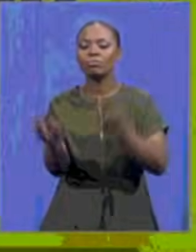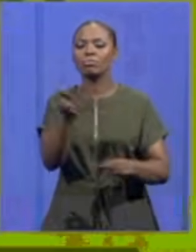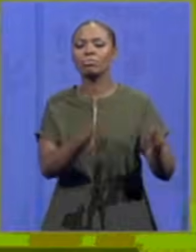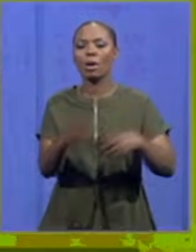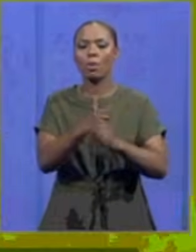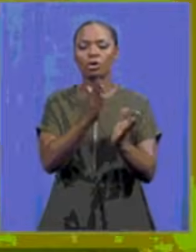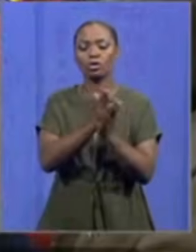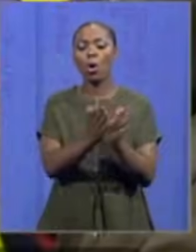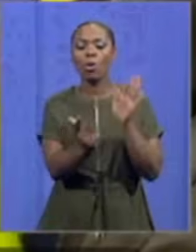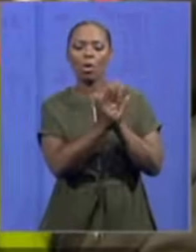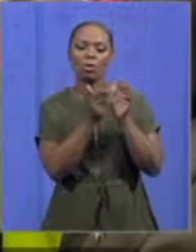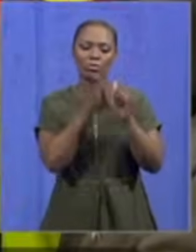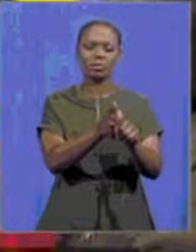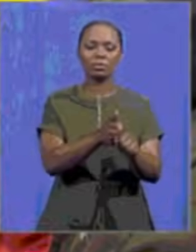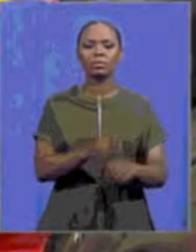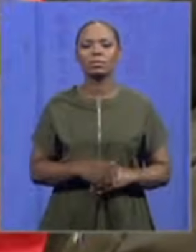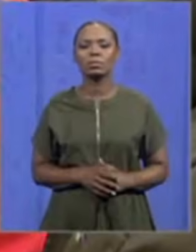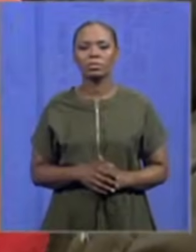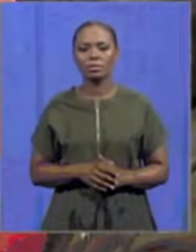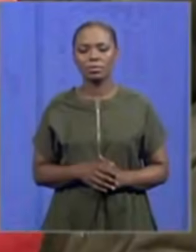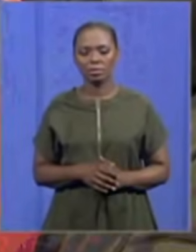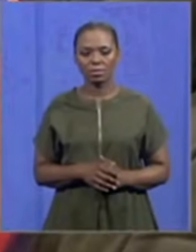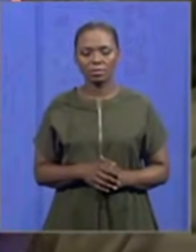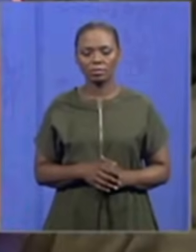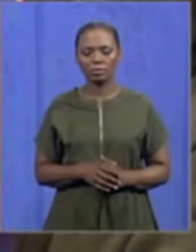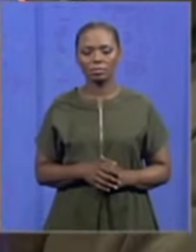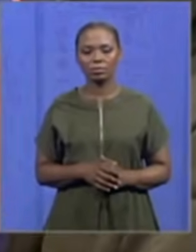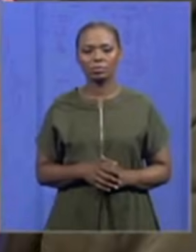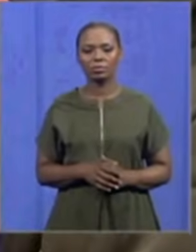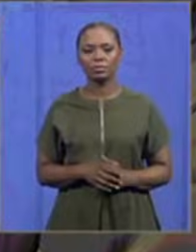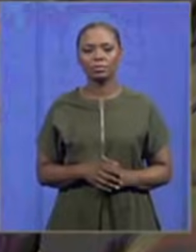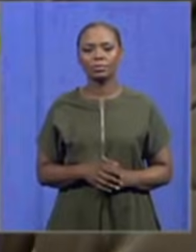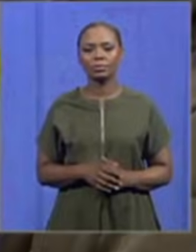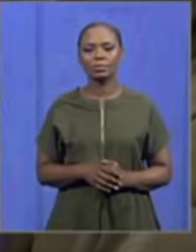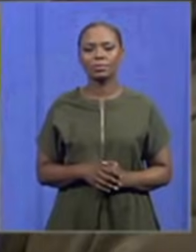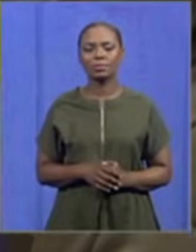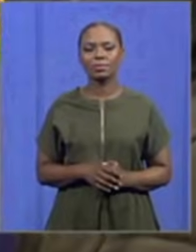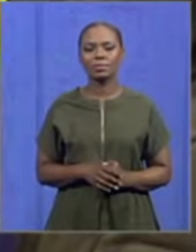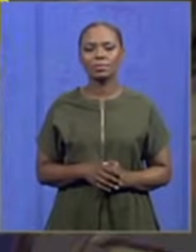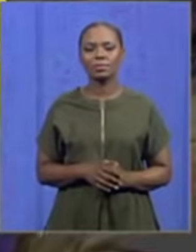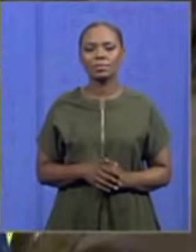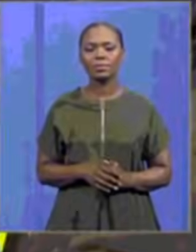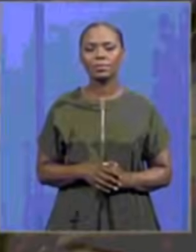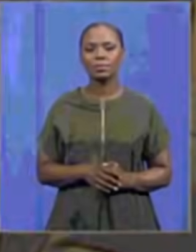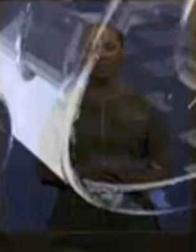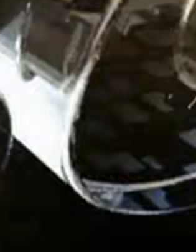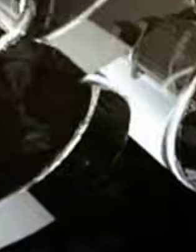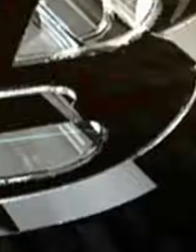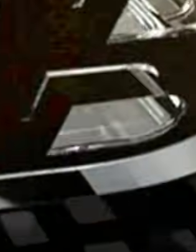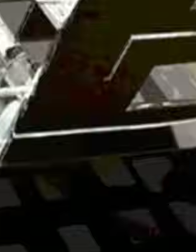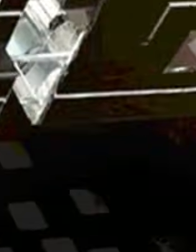ba obamela molao. Ke lebogile botlholo wa dikgang tsa SABC Johannesburg.